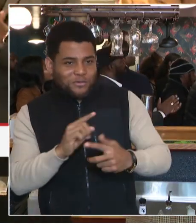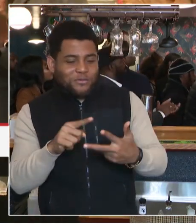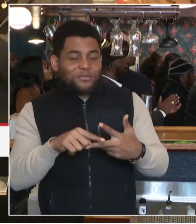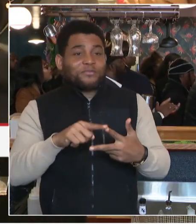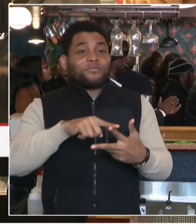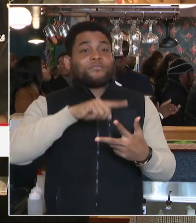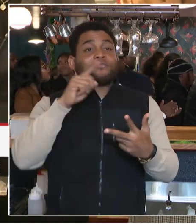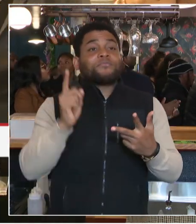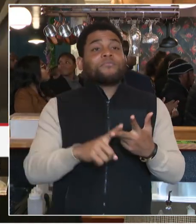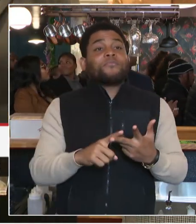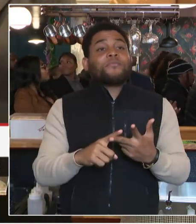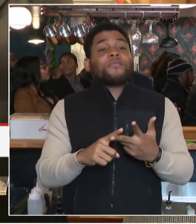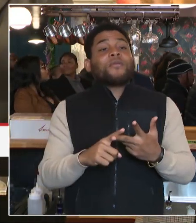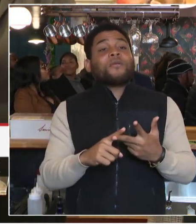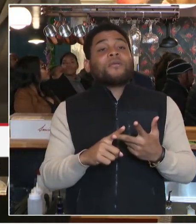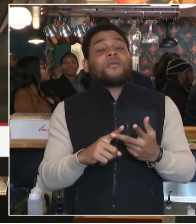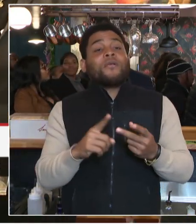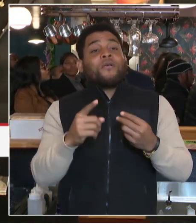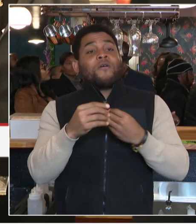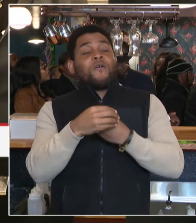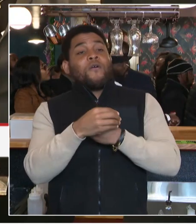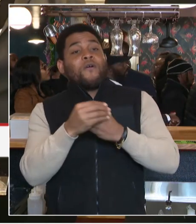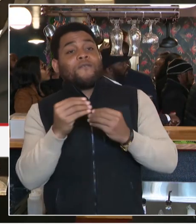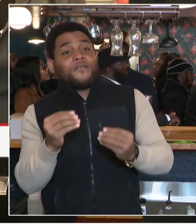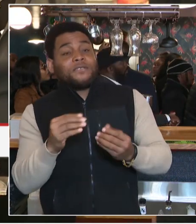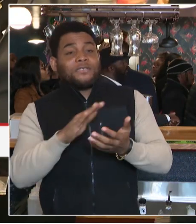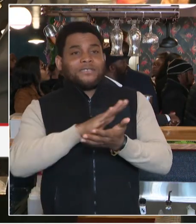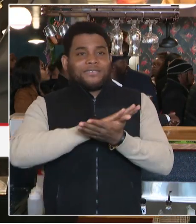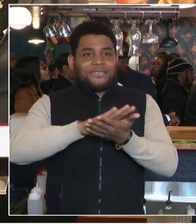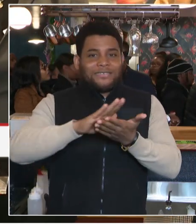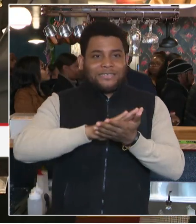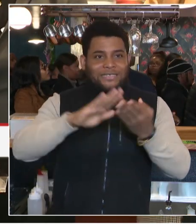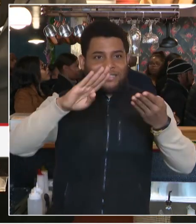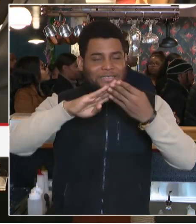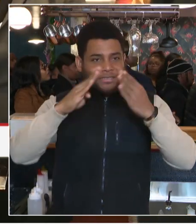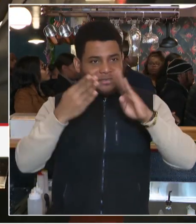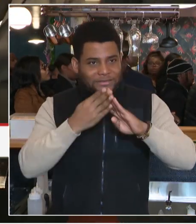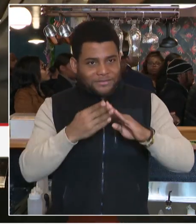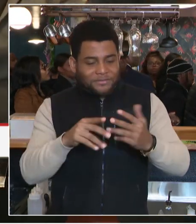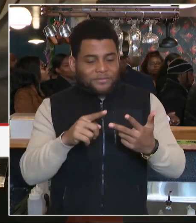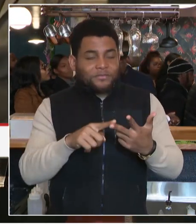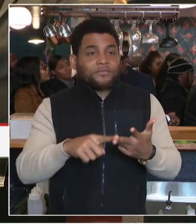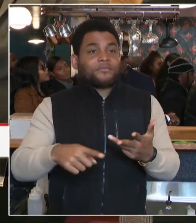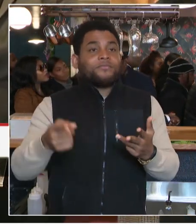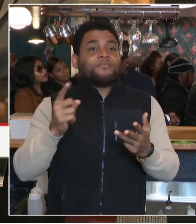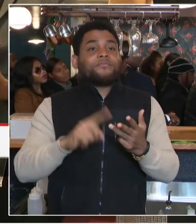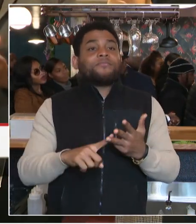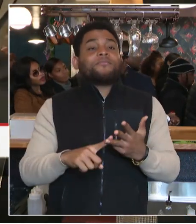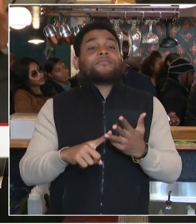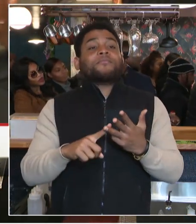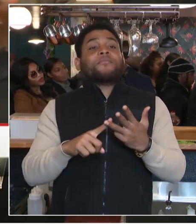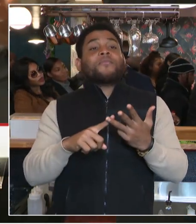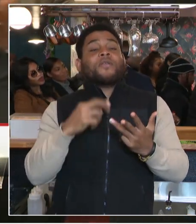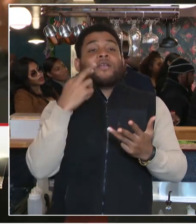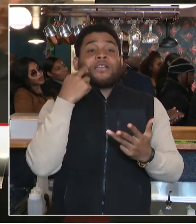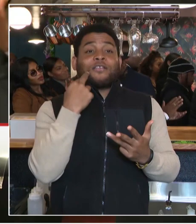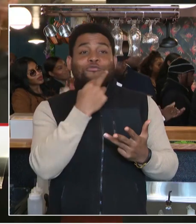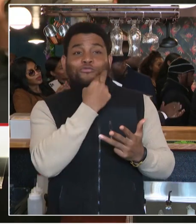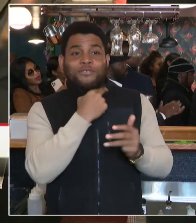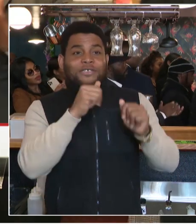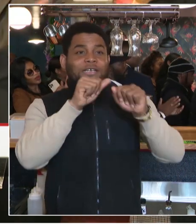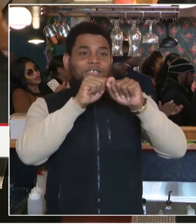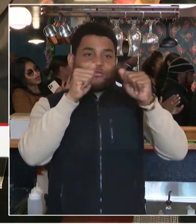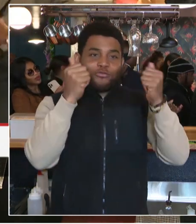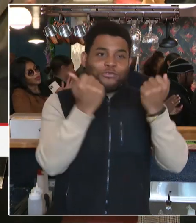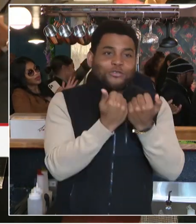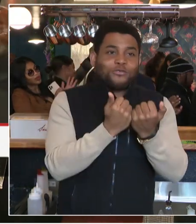Thomas from the Office of the Clean City, and a Bowser alum, Sean Townsend from the Restaurant Association